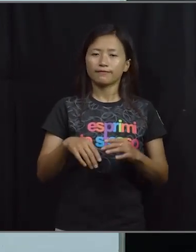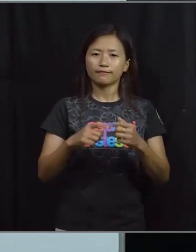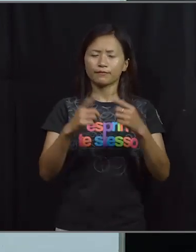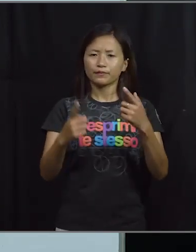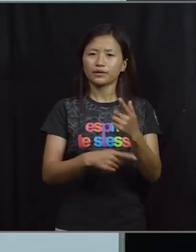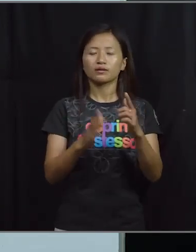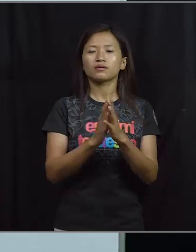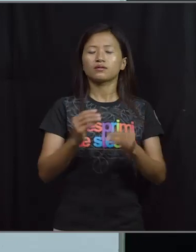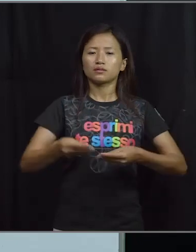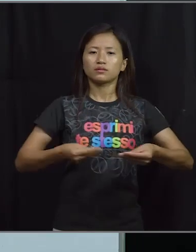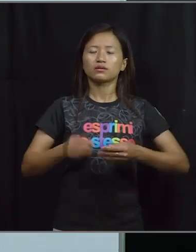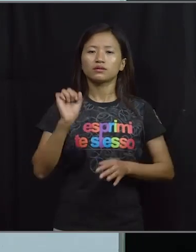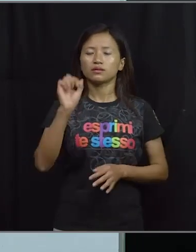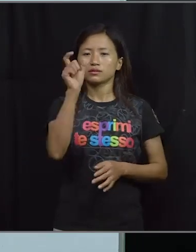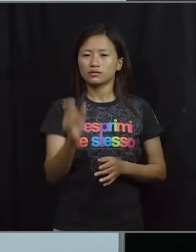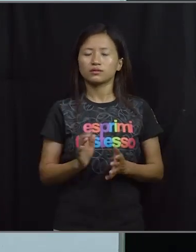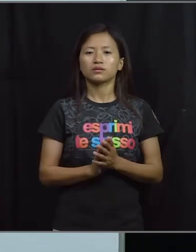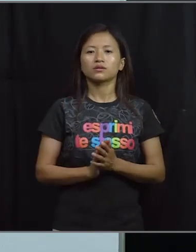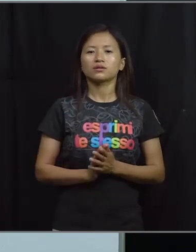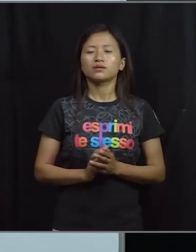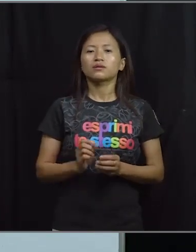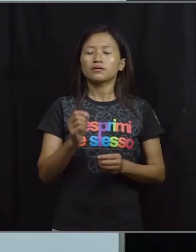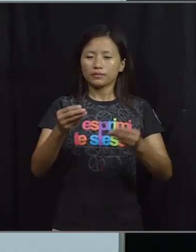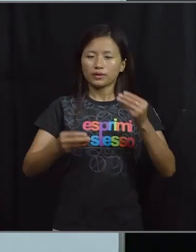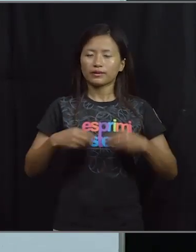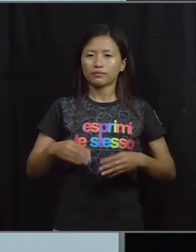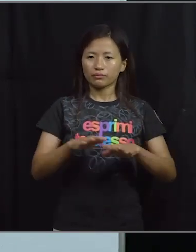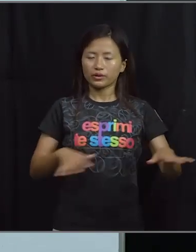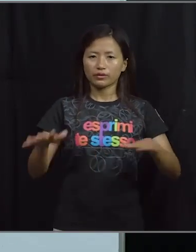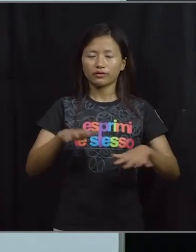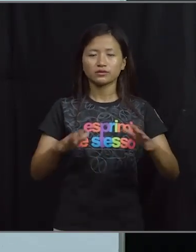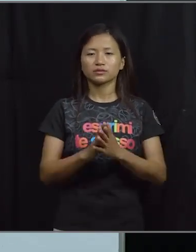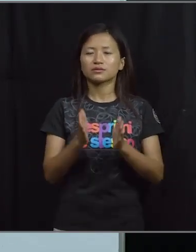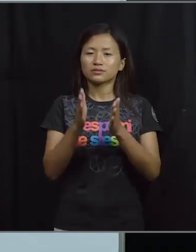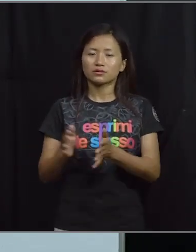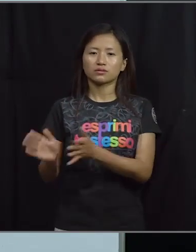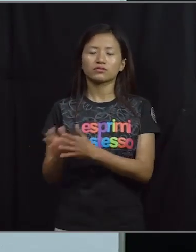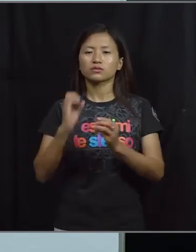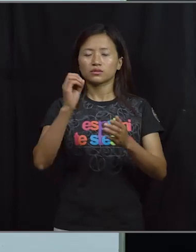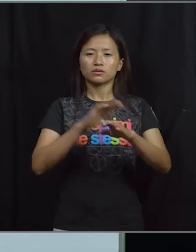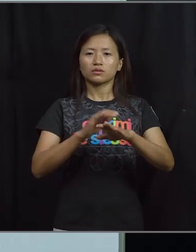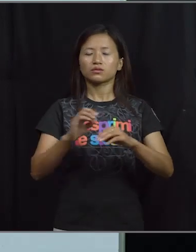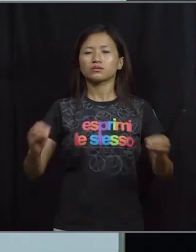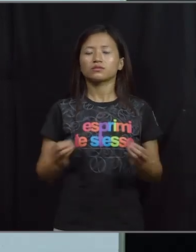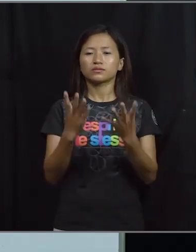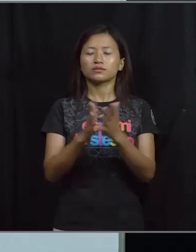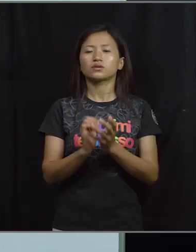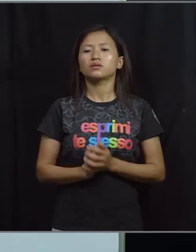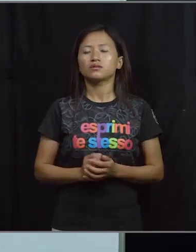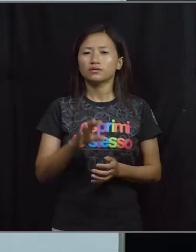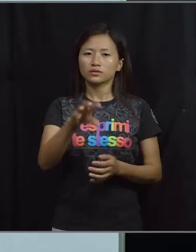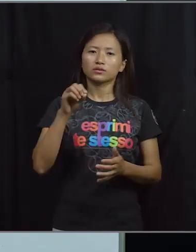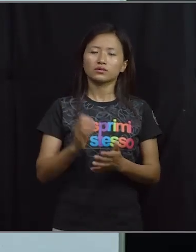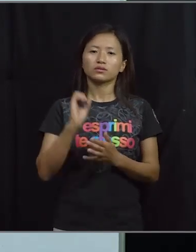if the entrepreneur has the entrepreneurial behavioral set of competencies, then he or she, after getting